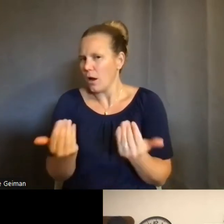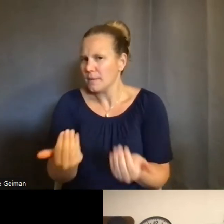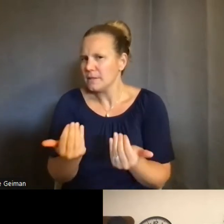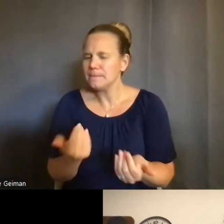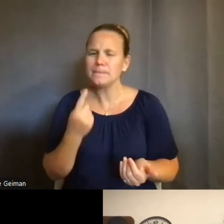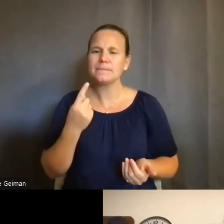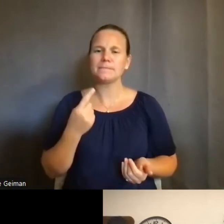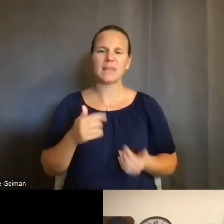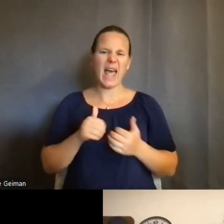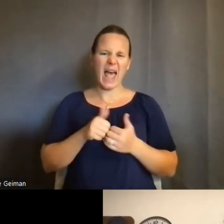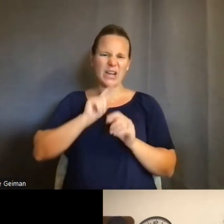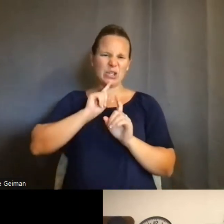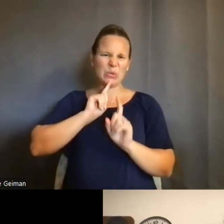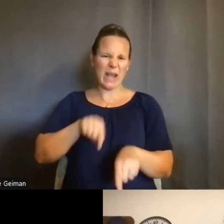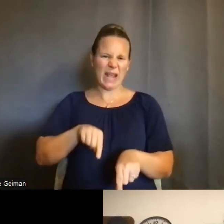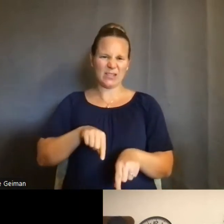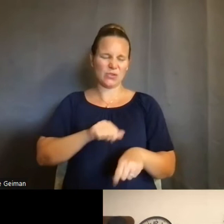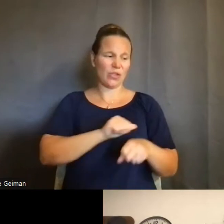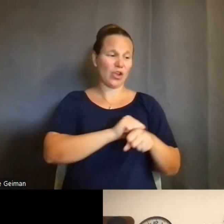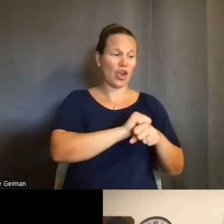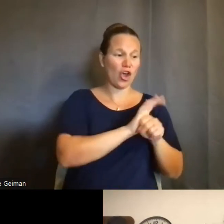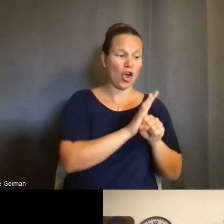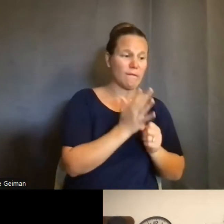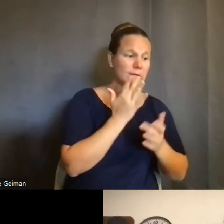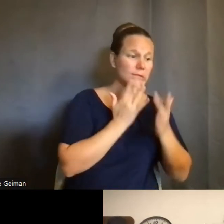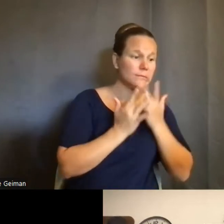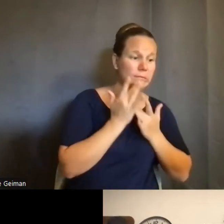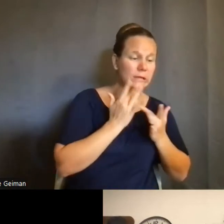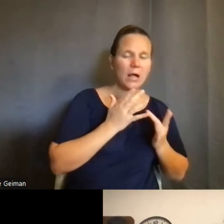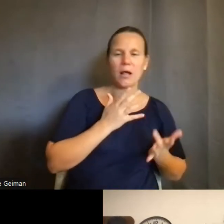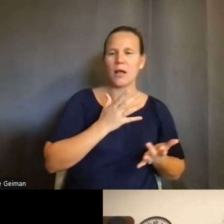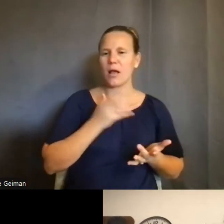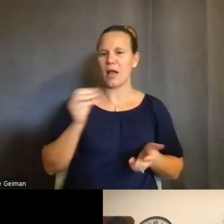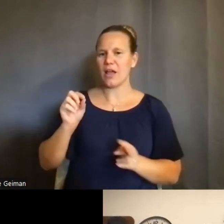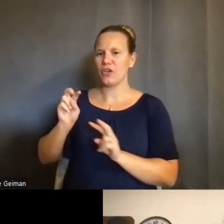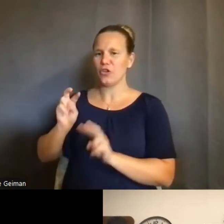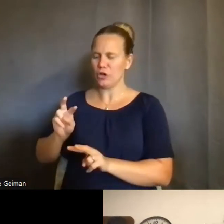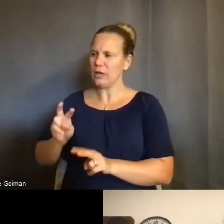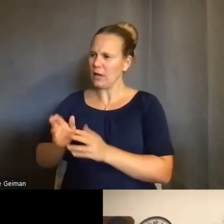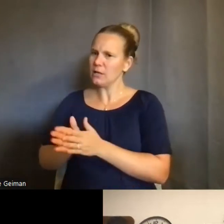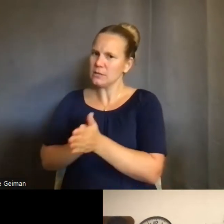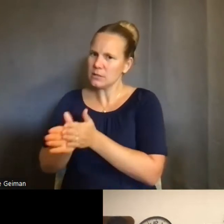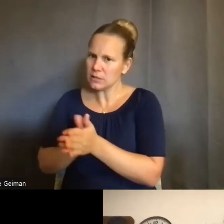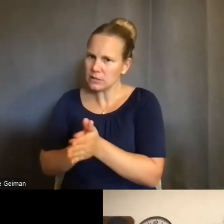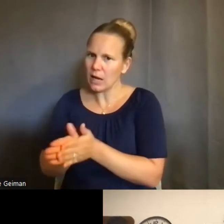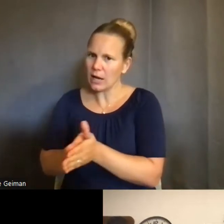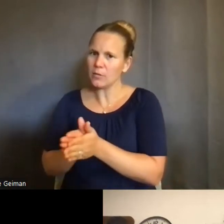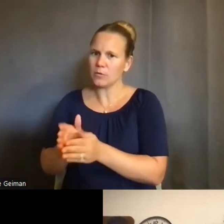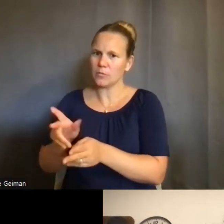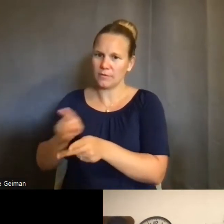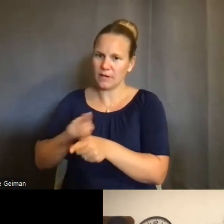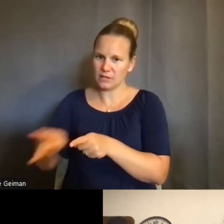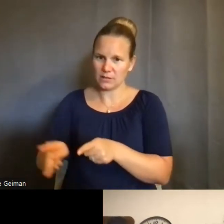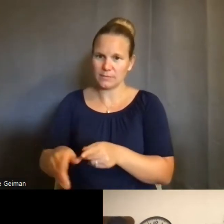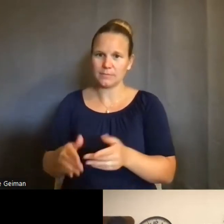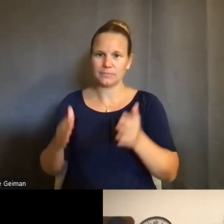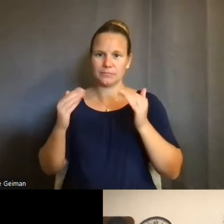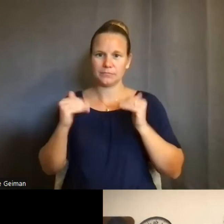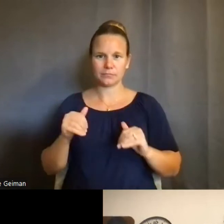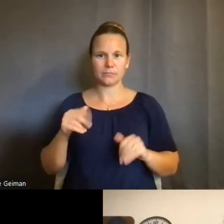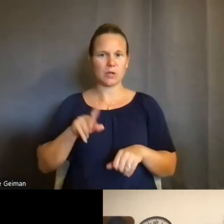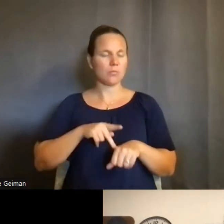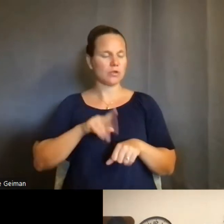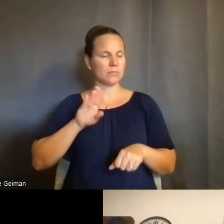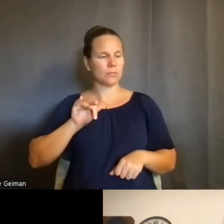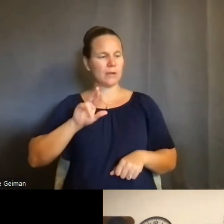How do you answer that sort of the COVID shortage issue and just looking at it as a desirable profession? Sure. Yeah, that's a